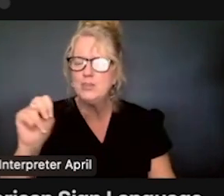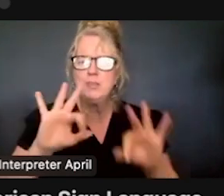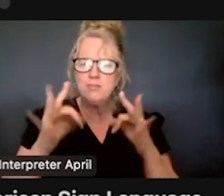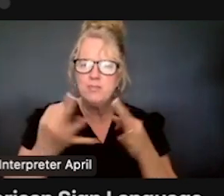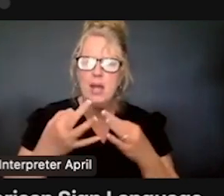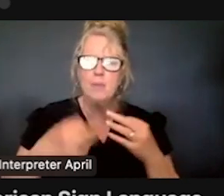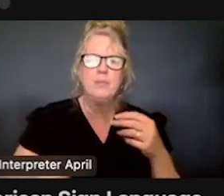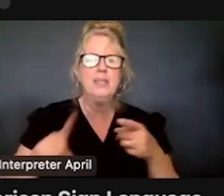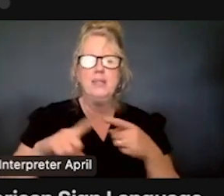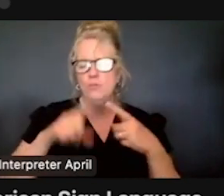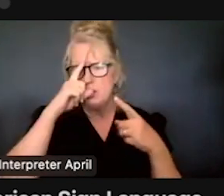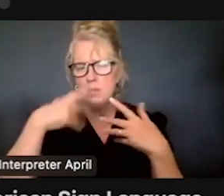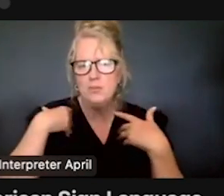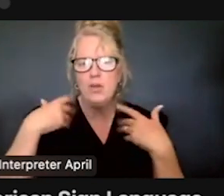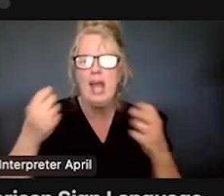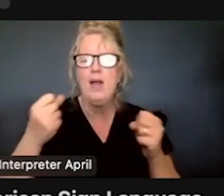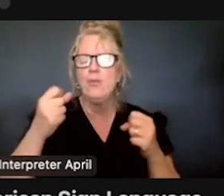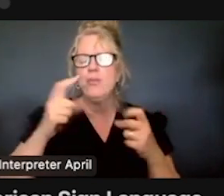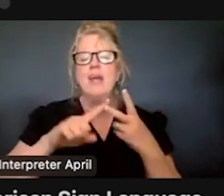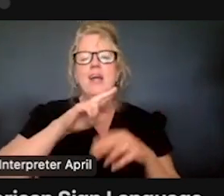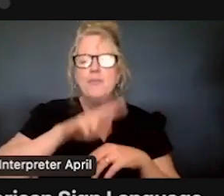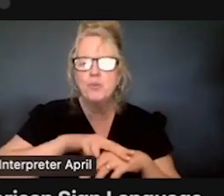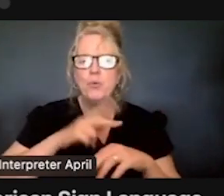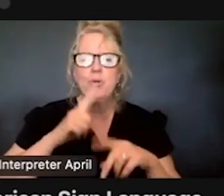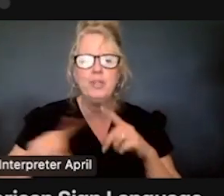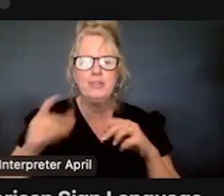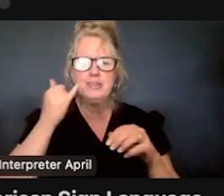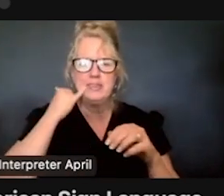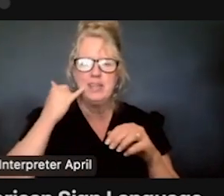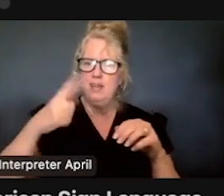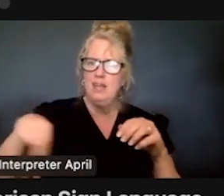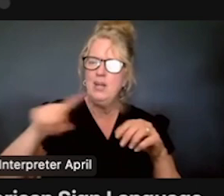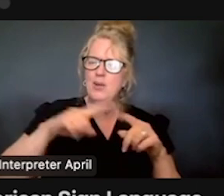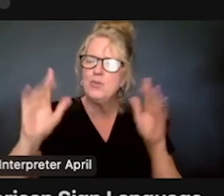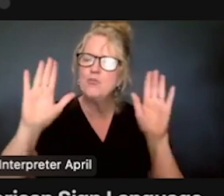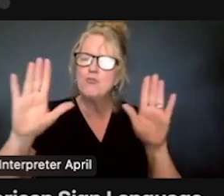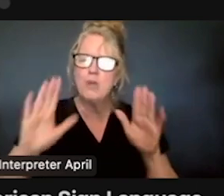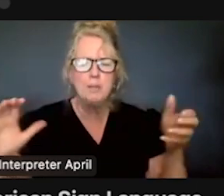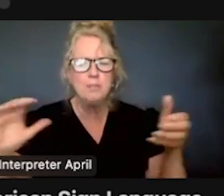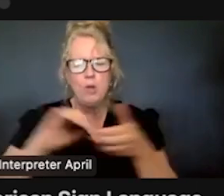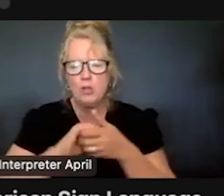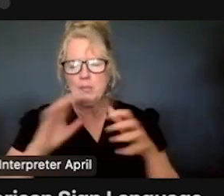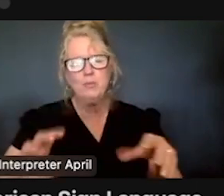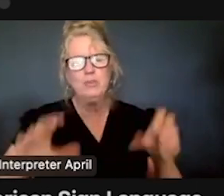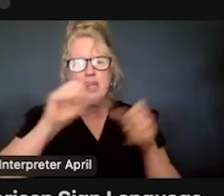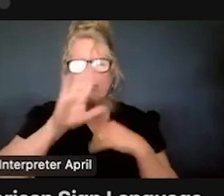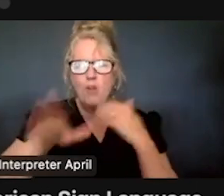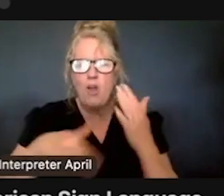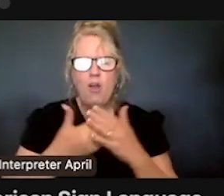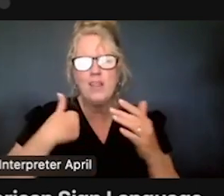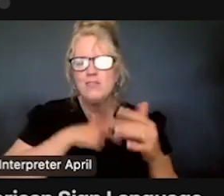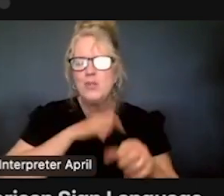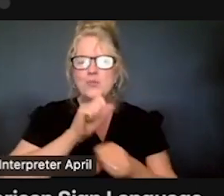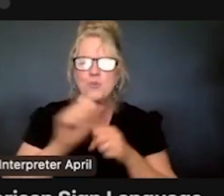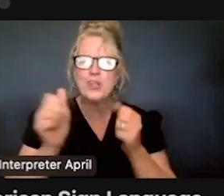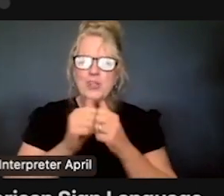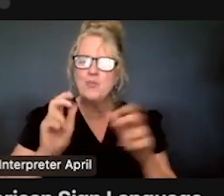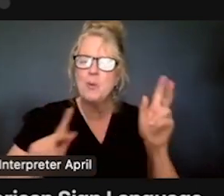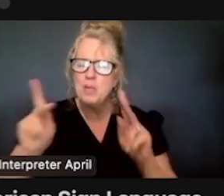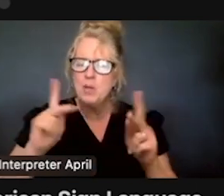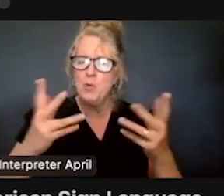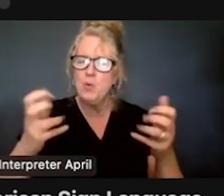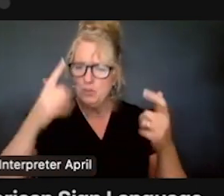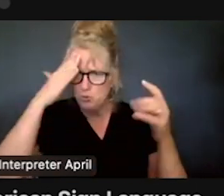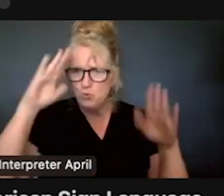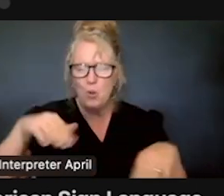Health Institute, and of course, Set Free Indeed. What a great partnership. It's going to take all of us working together. We want people to know that you are not the